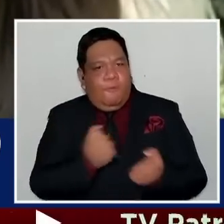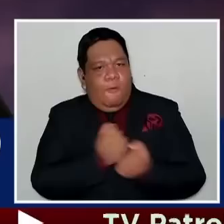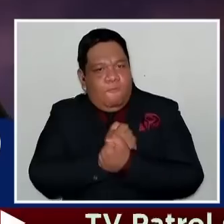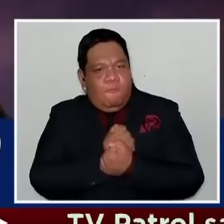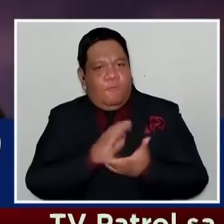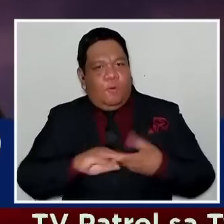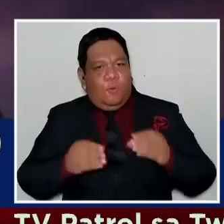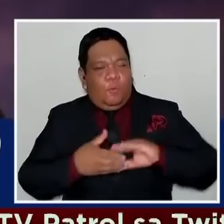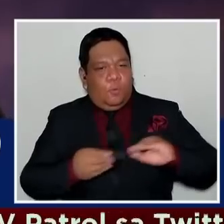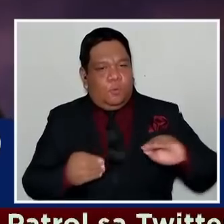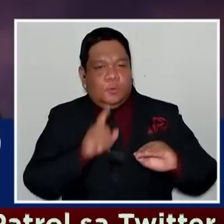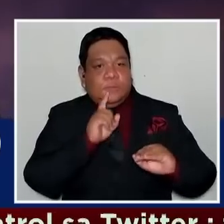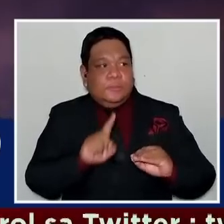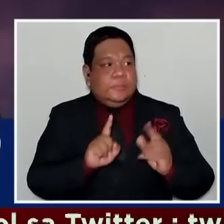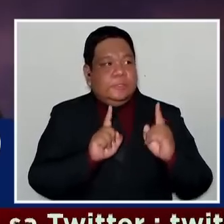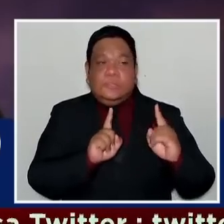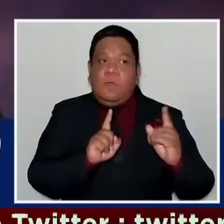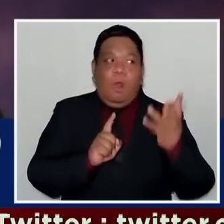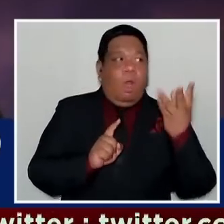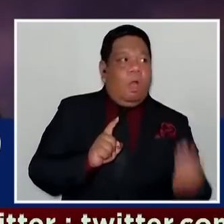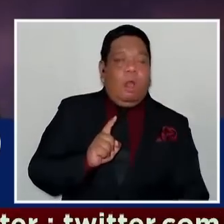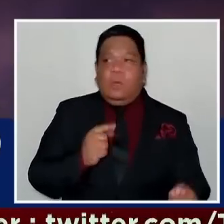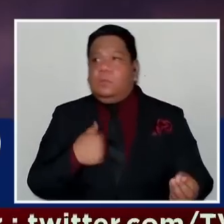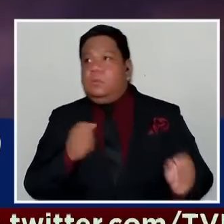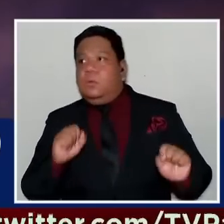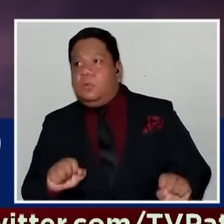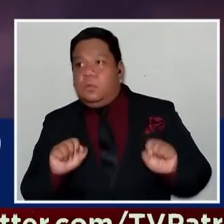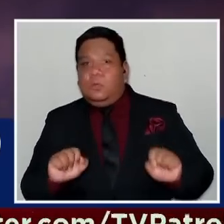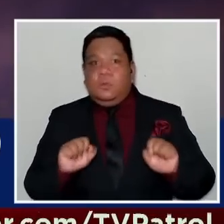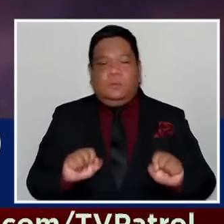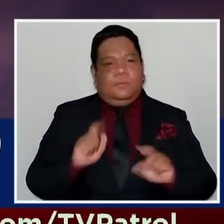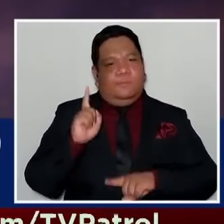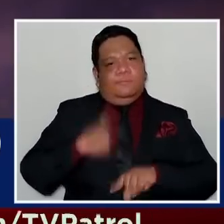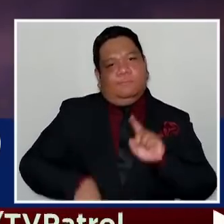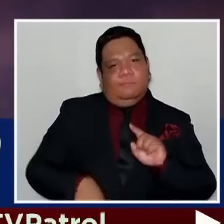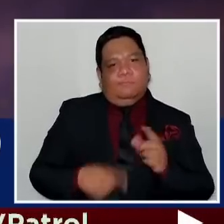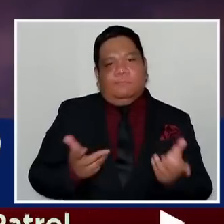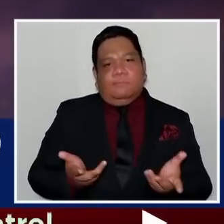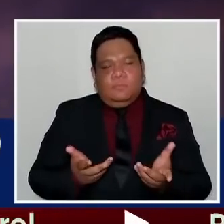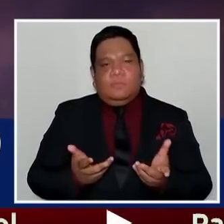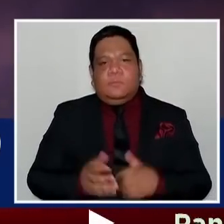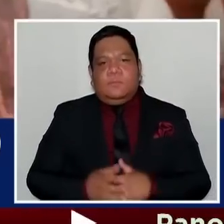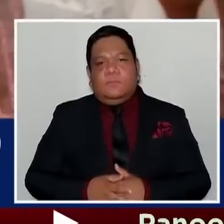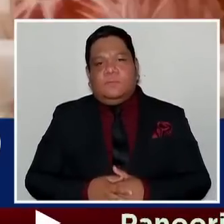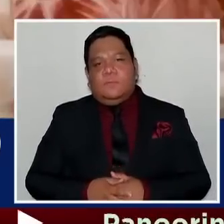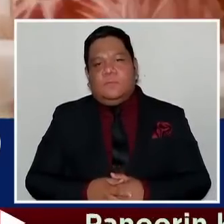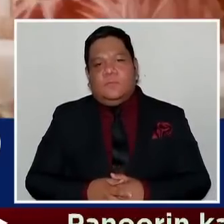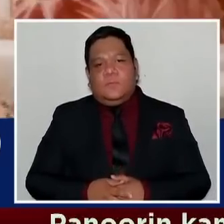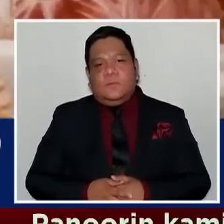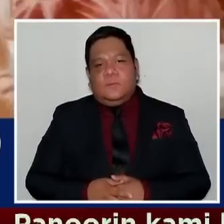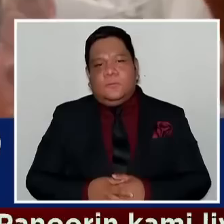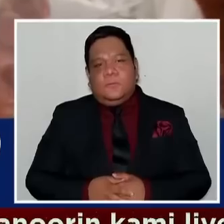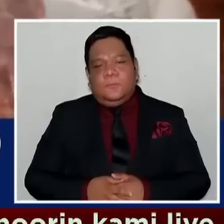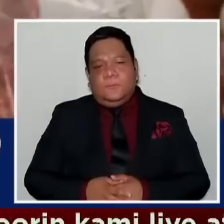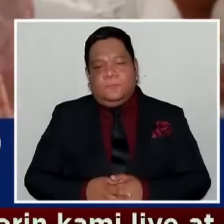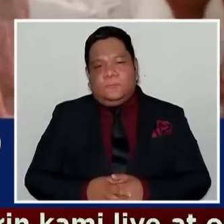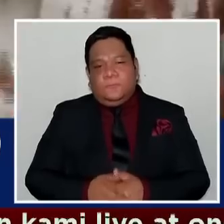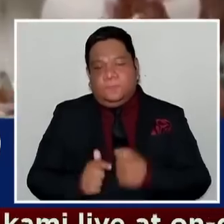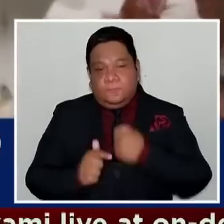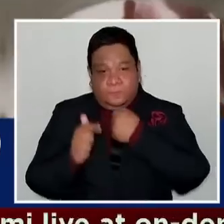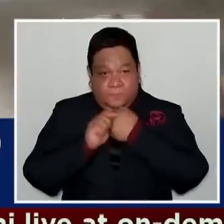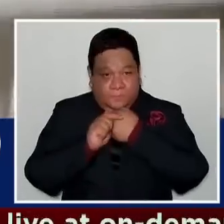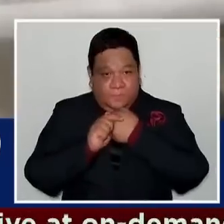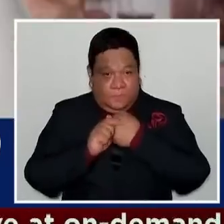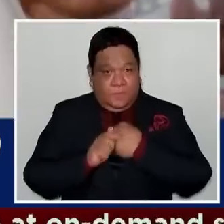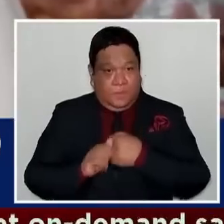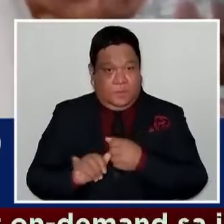without those, without the circumstances of the Avengers Endgame and Infinity War happening. Bida rin muli sa Guardians of the